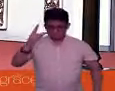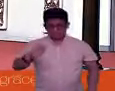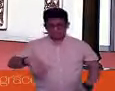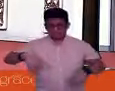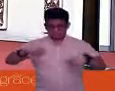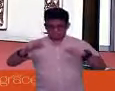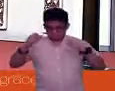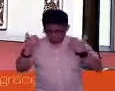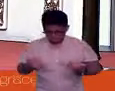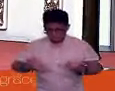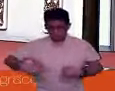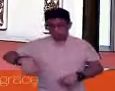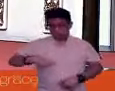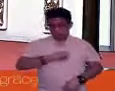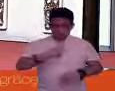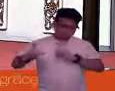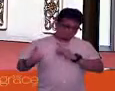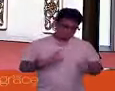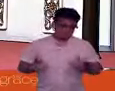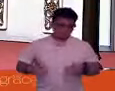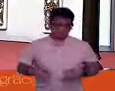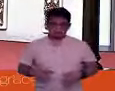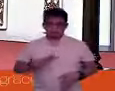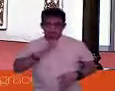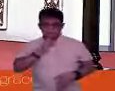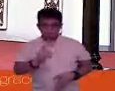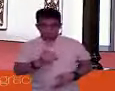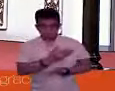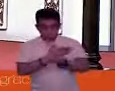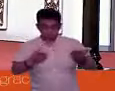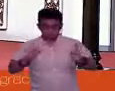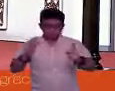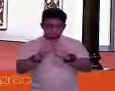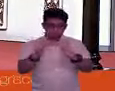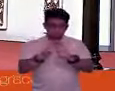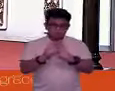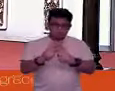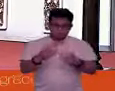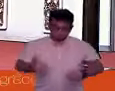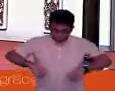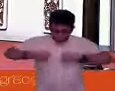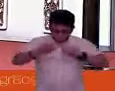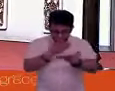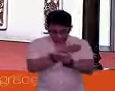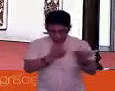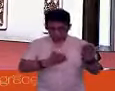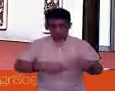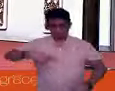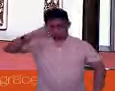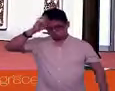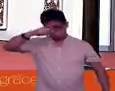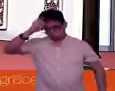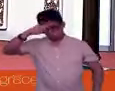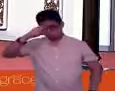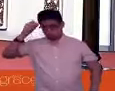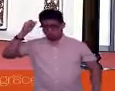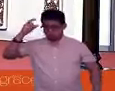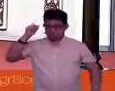Behold, I have done according to thy words. Lo, I have given thee a wise